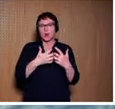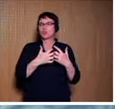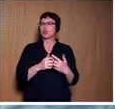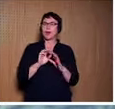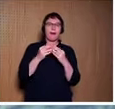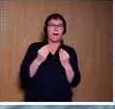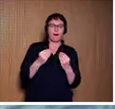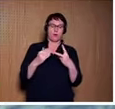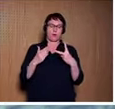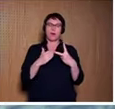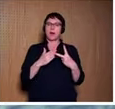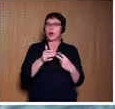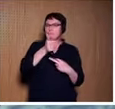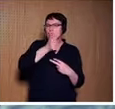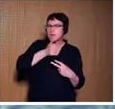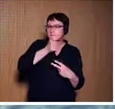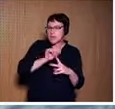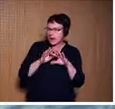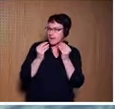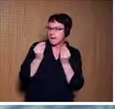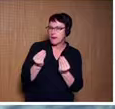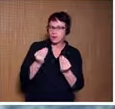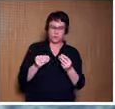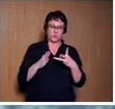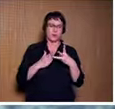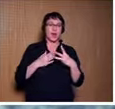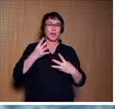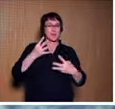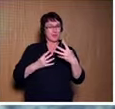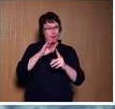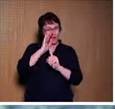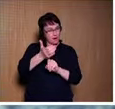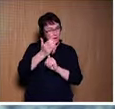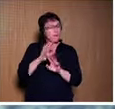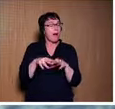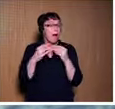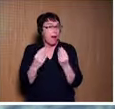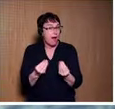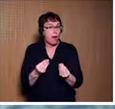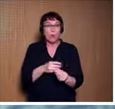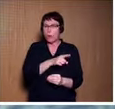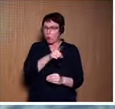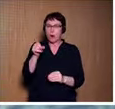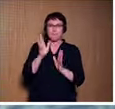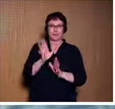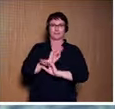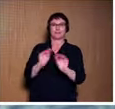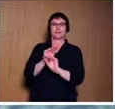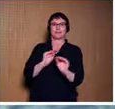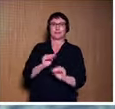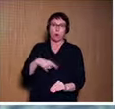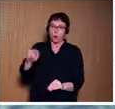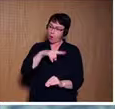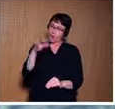privacy. It's really important because we need to understand how this is affecting us, and to do this, we also really need